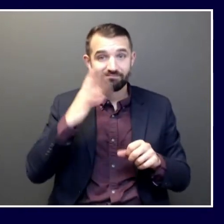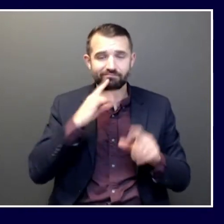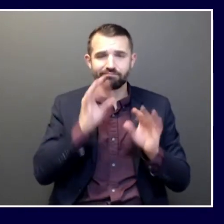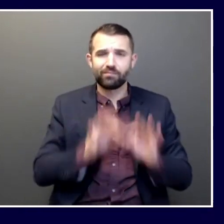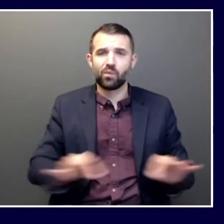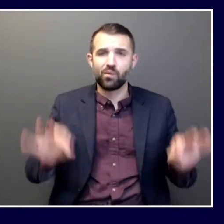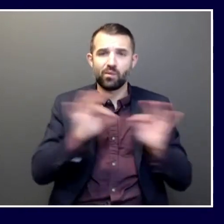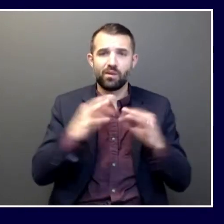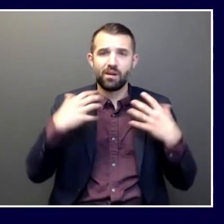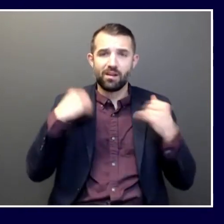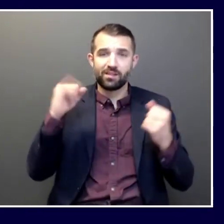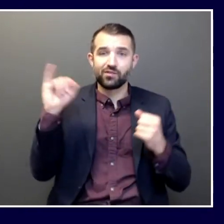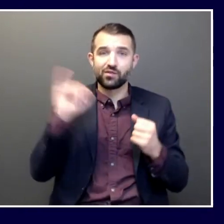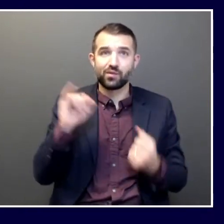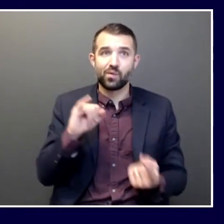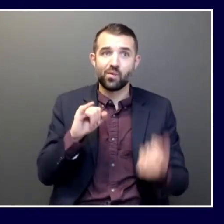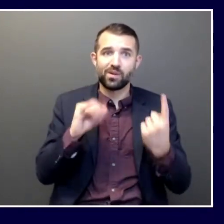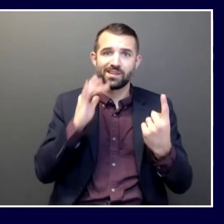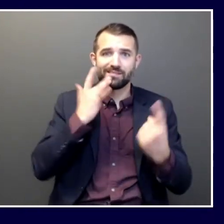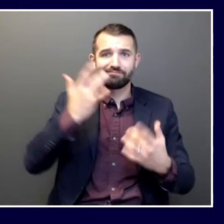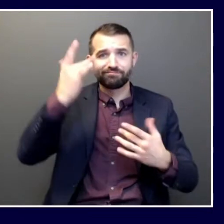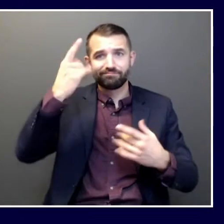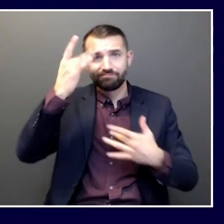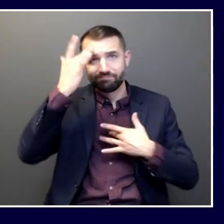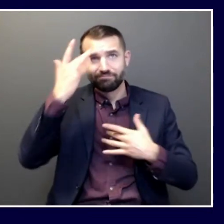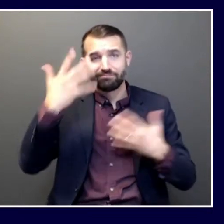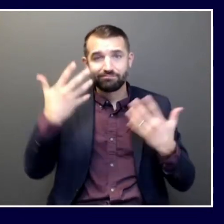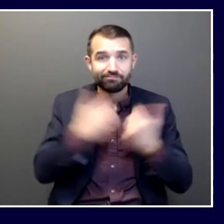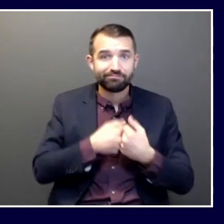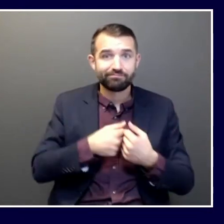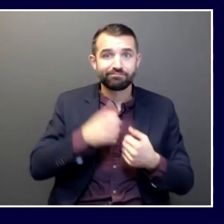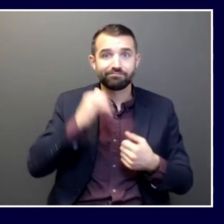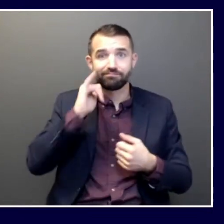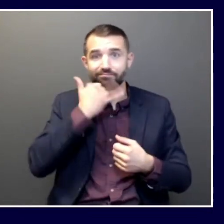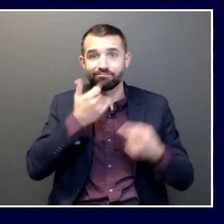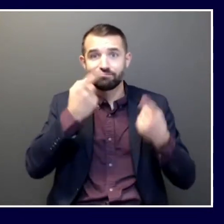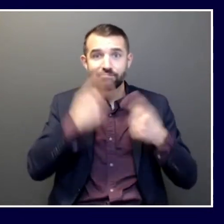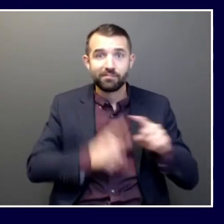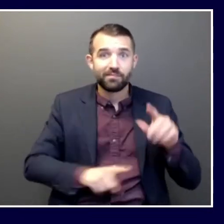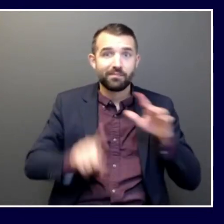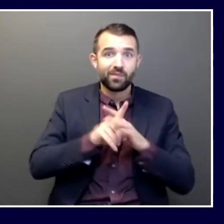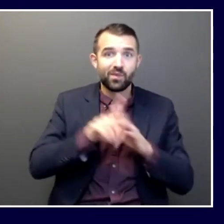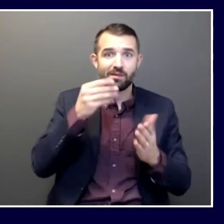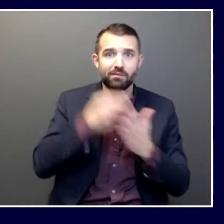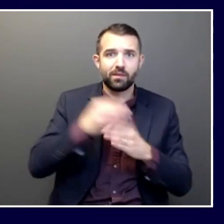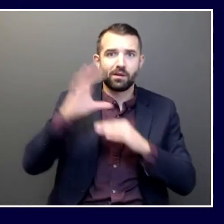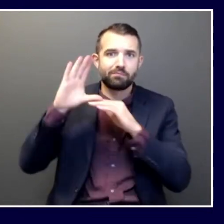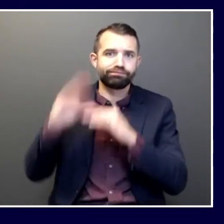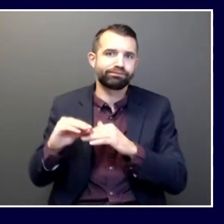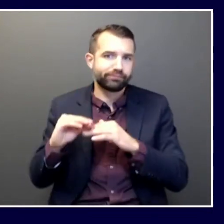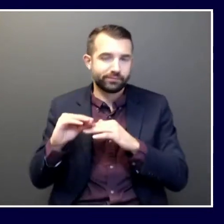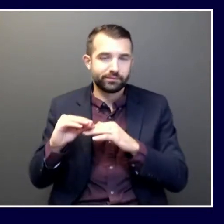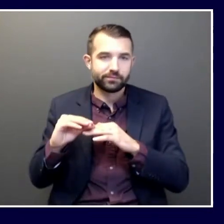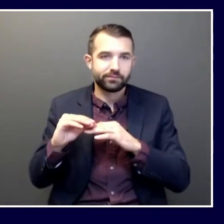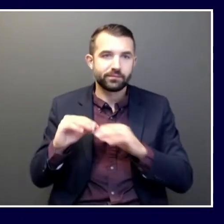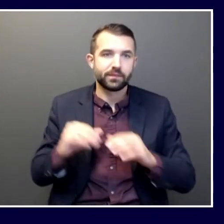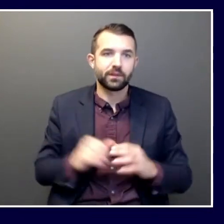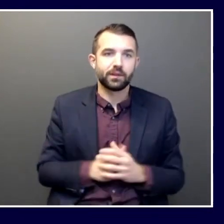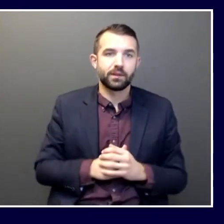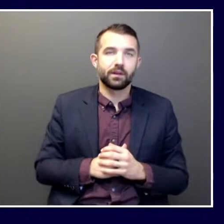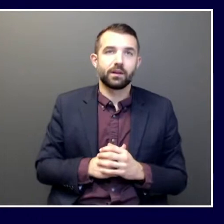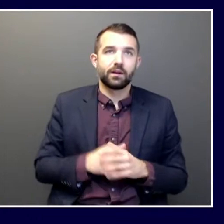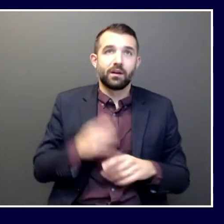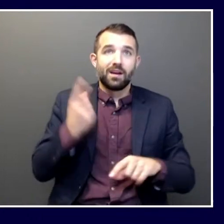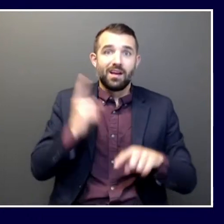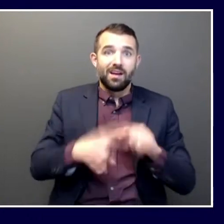one serious illness, one accident to wipe out your life savings or to make it harder for you to send your child to school. We know that